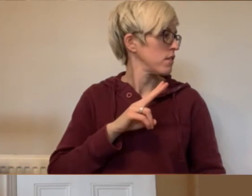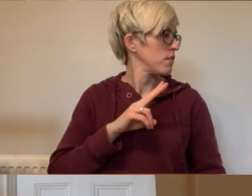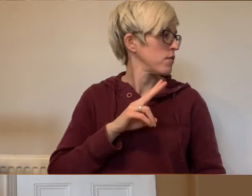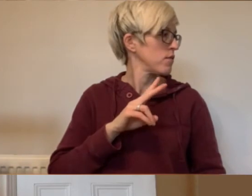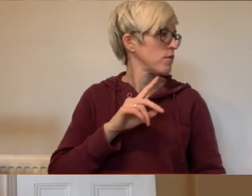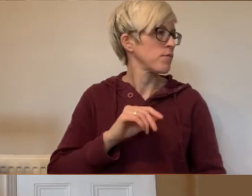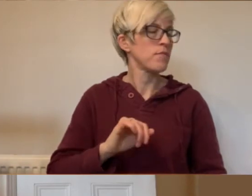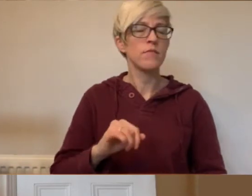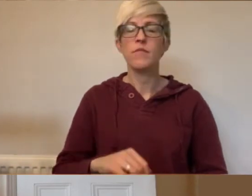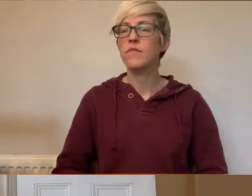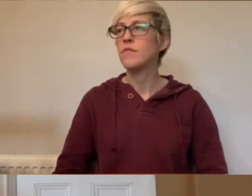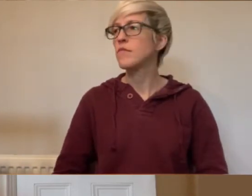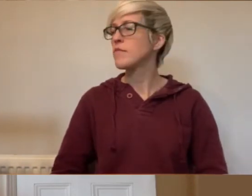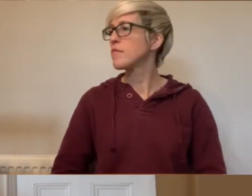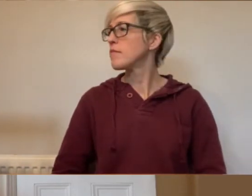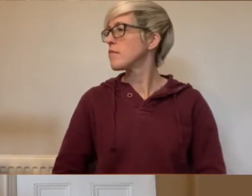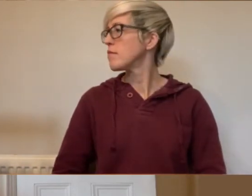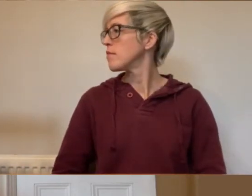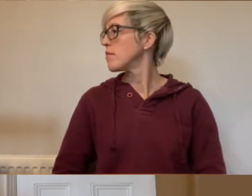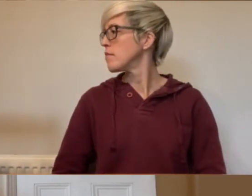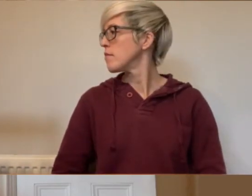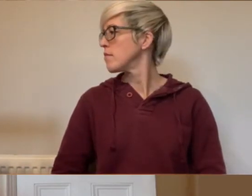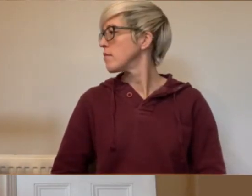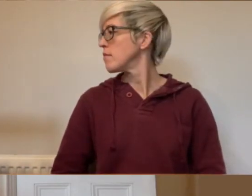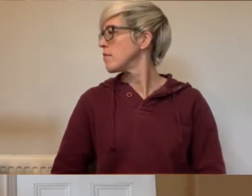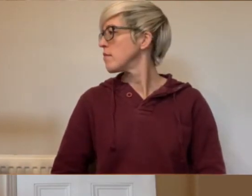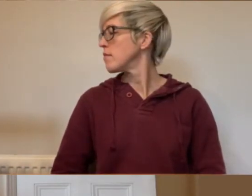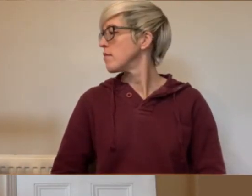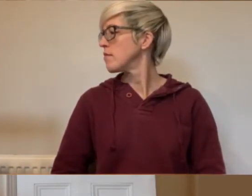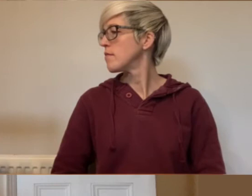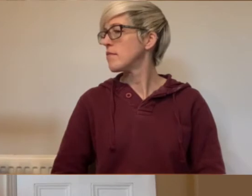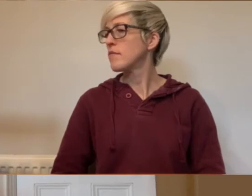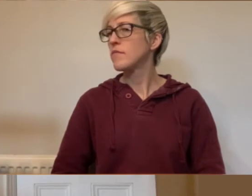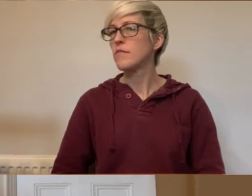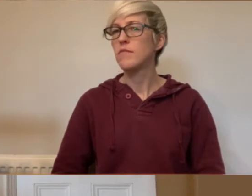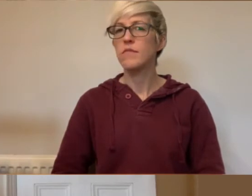So just gently one way and then the other.